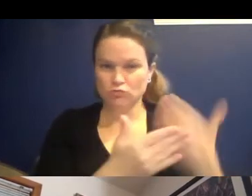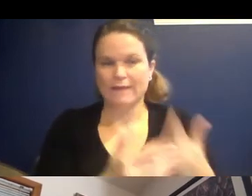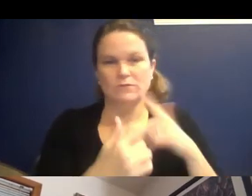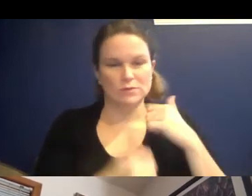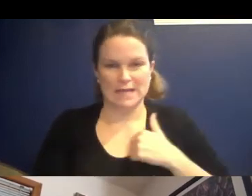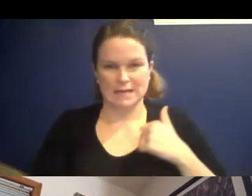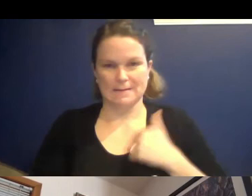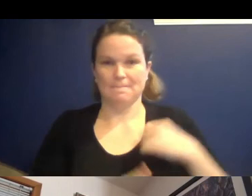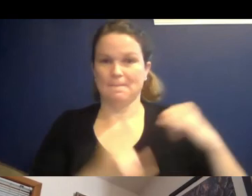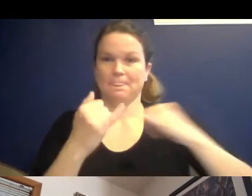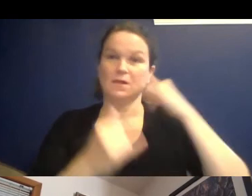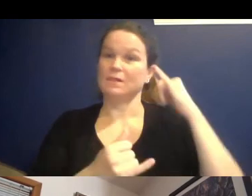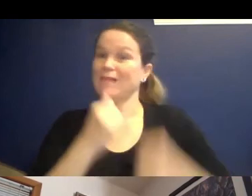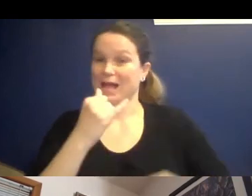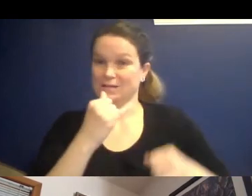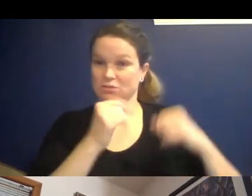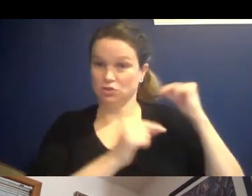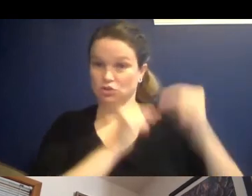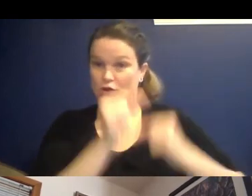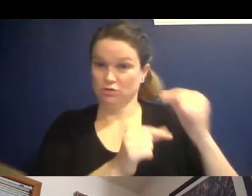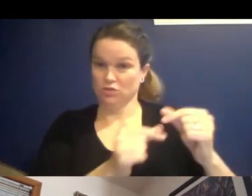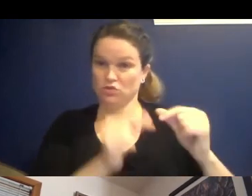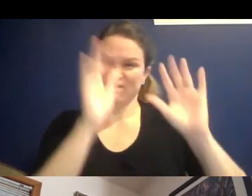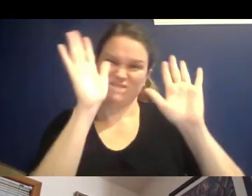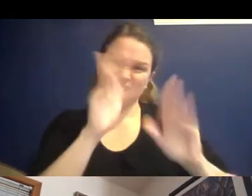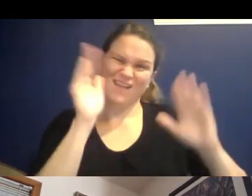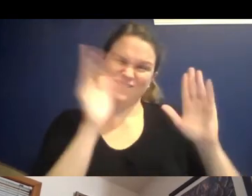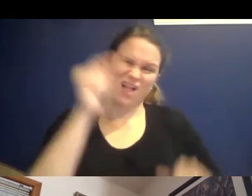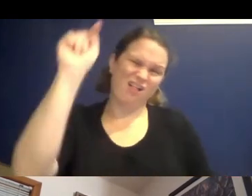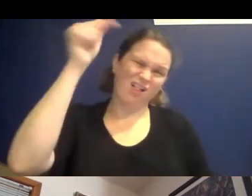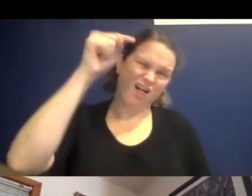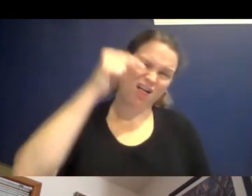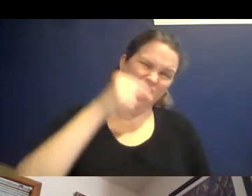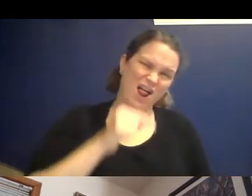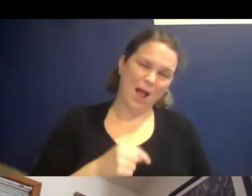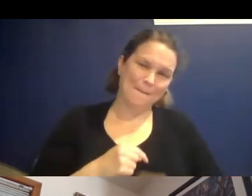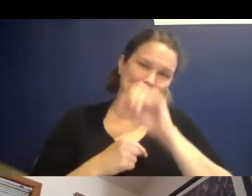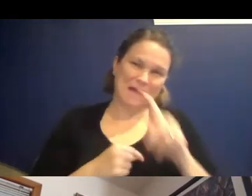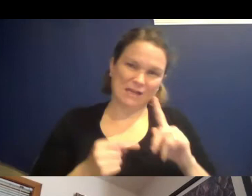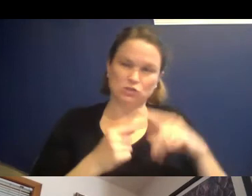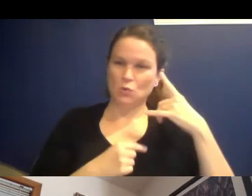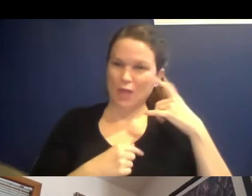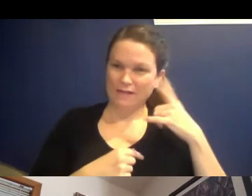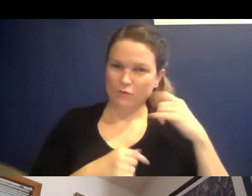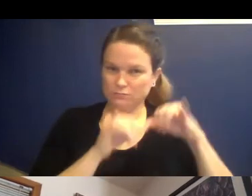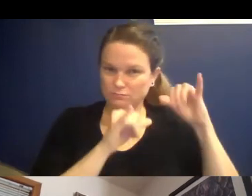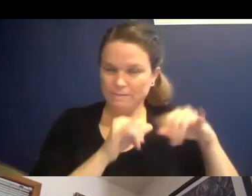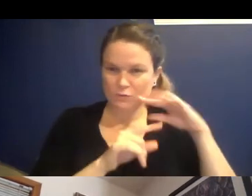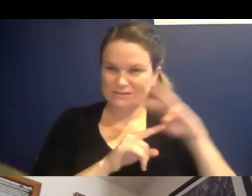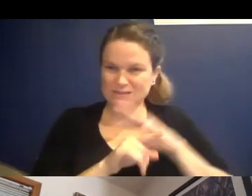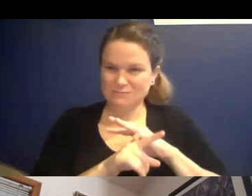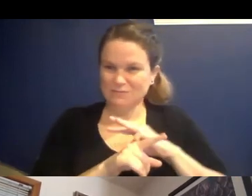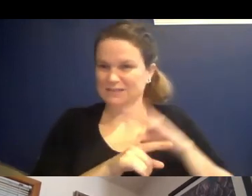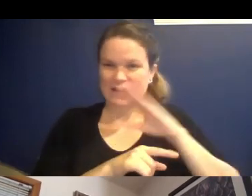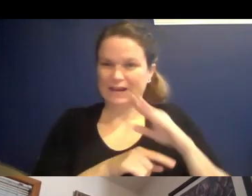The last generation only flies all the way back to California to spend 6 months, never having been there before,